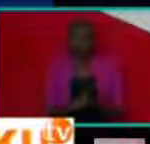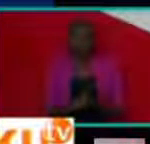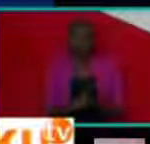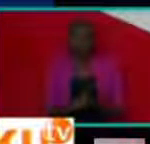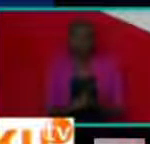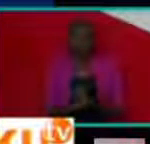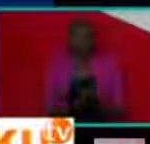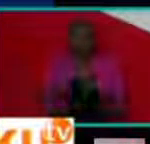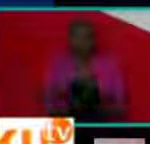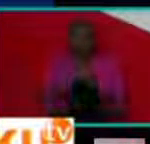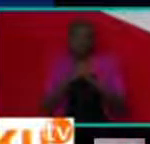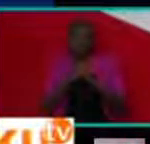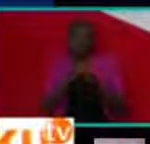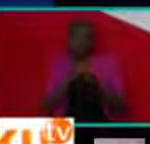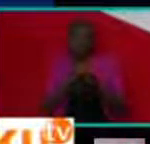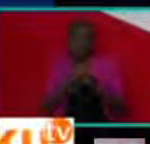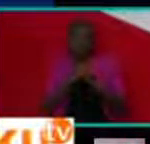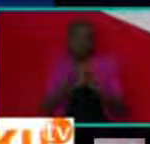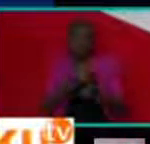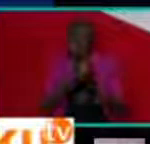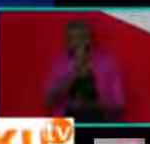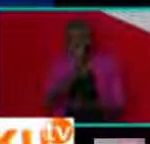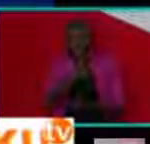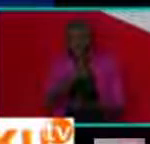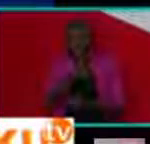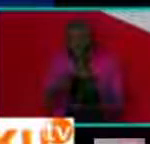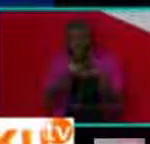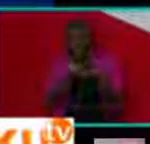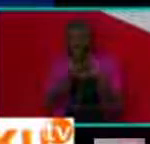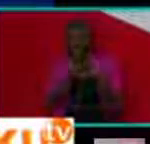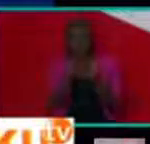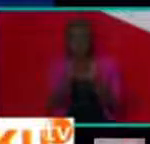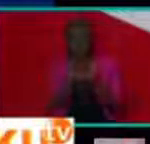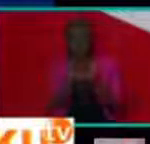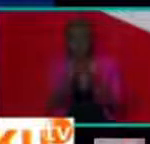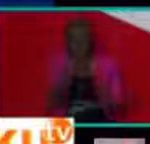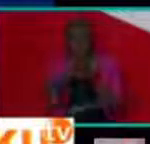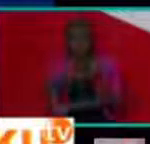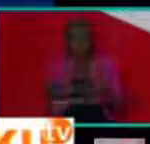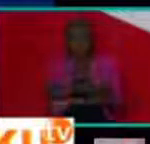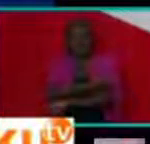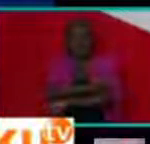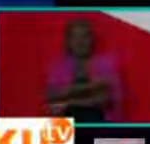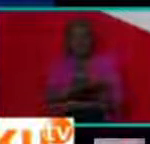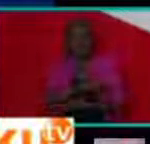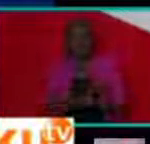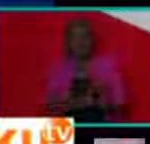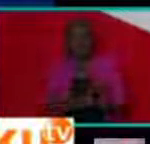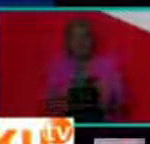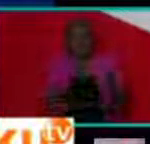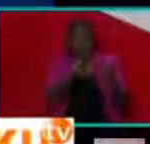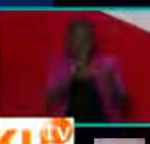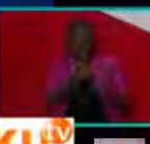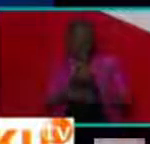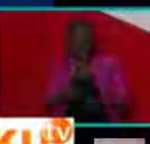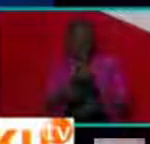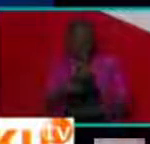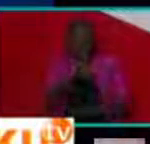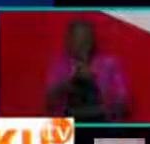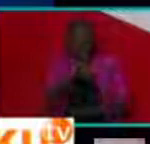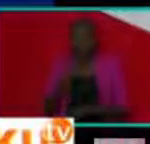complementary roles with other social institutions. And I'll say that